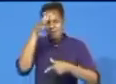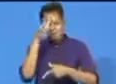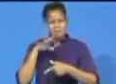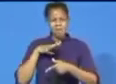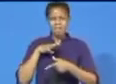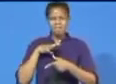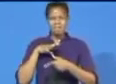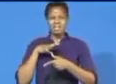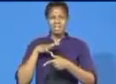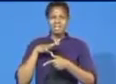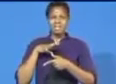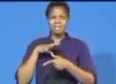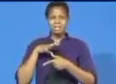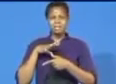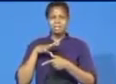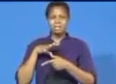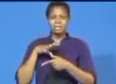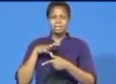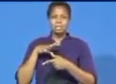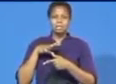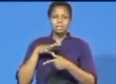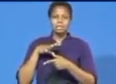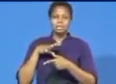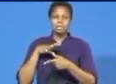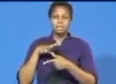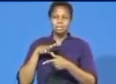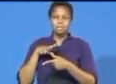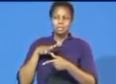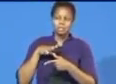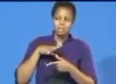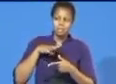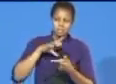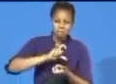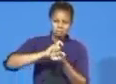be conformed to the image of Jesus.